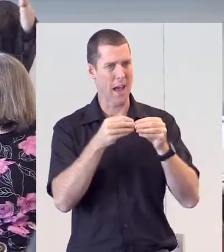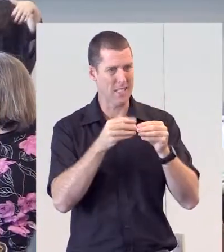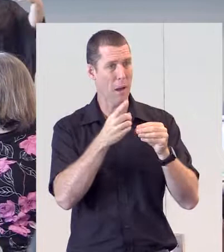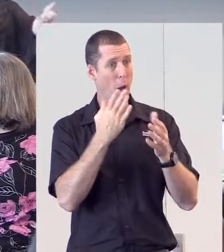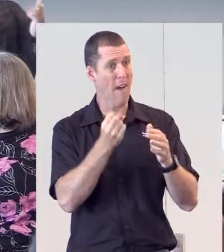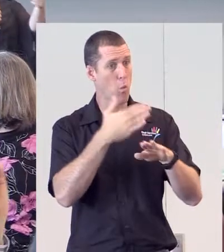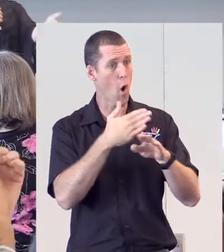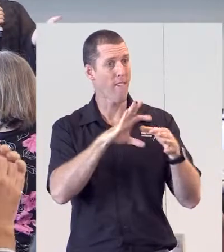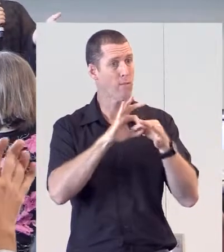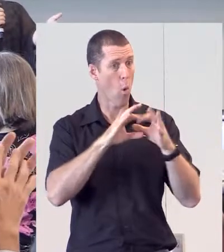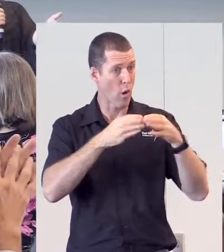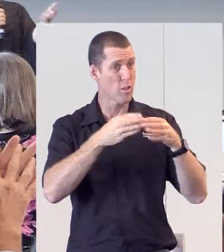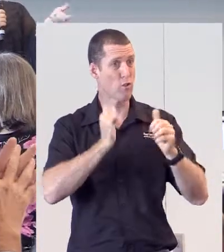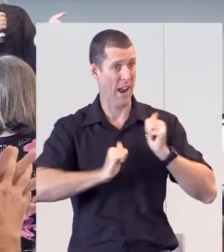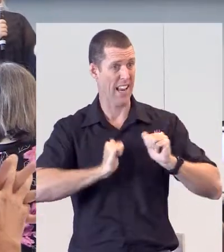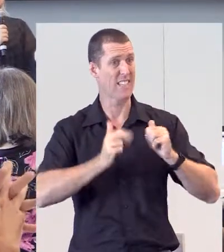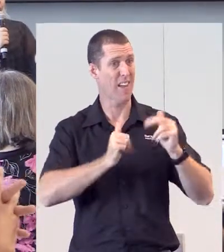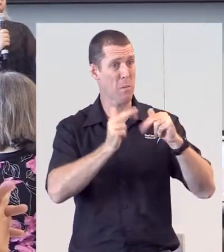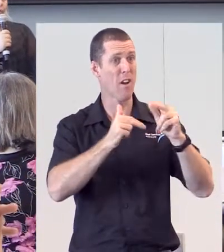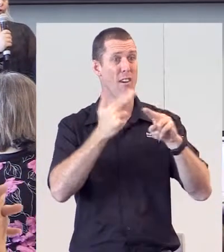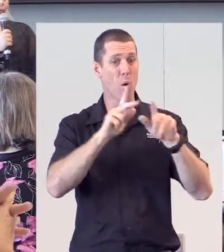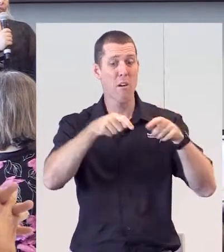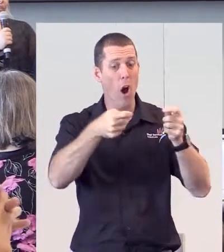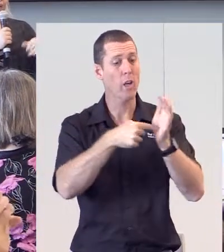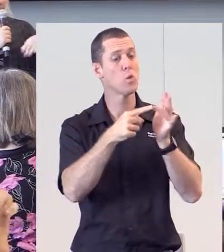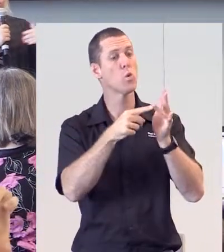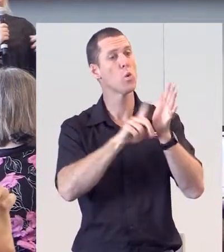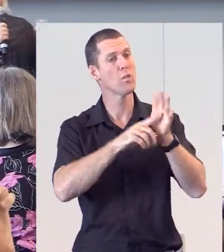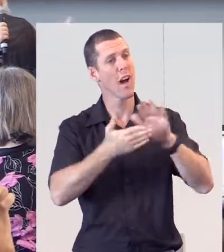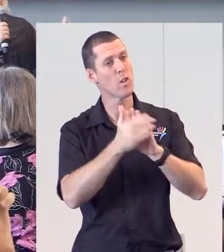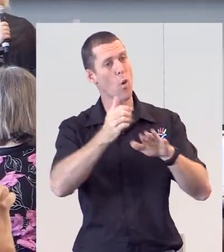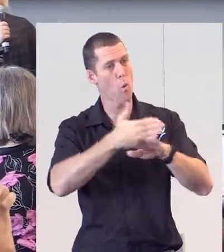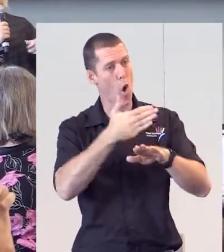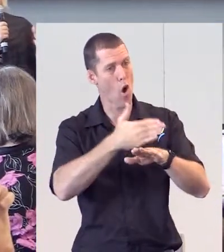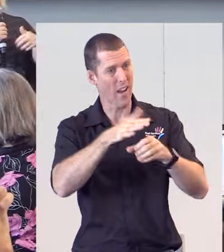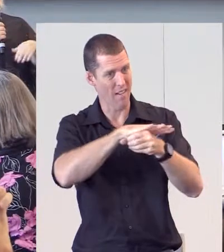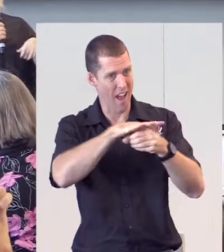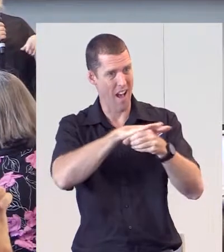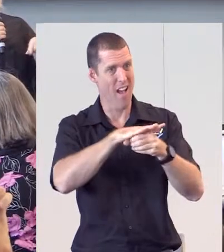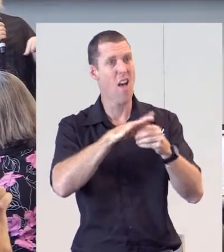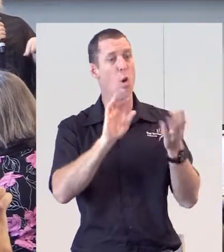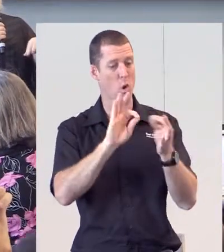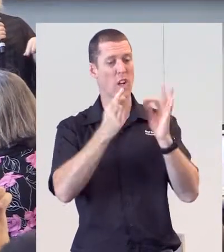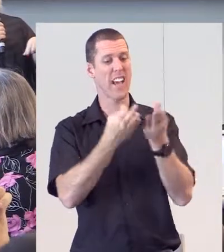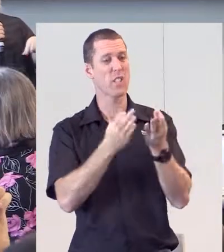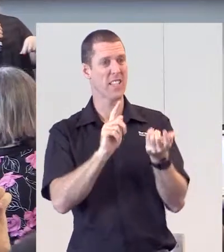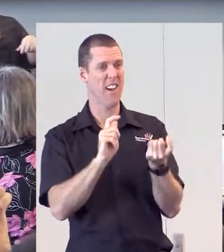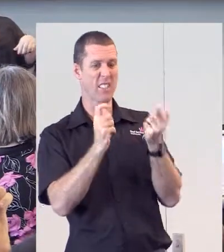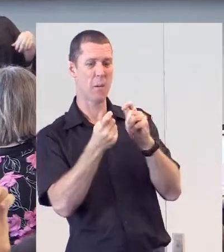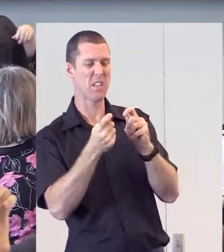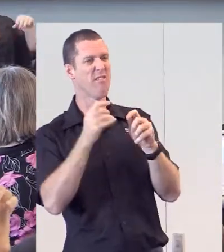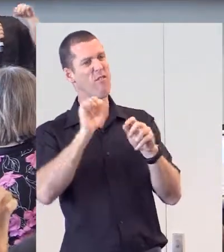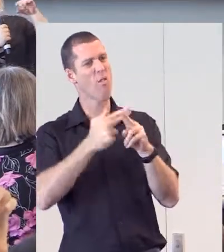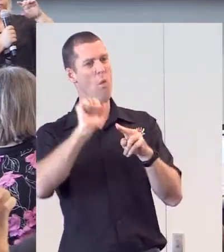development that includes tools for profiling your current workforce that organisations have adapted to use as their HR